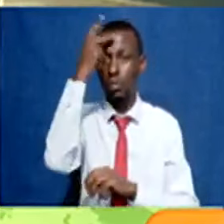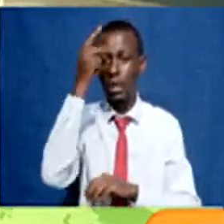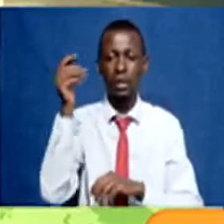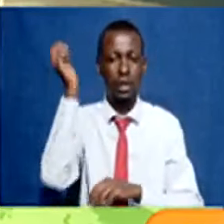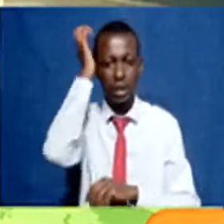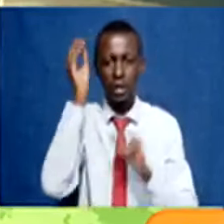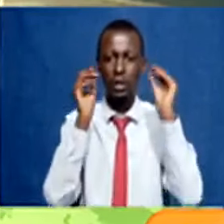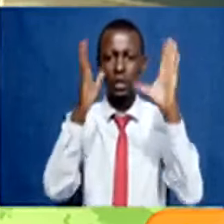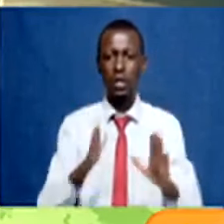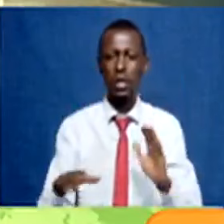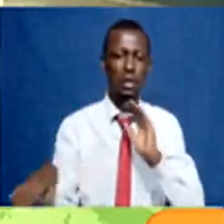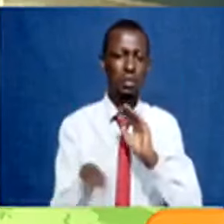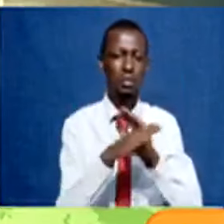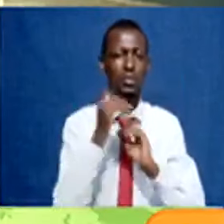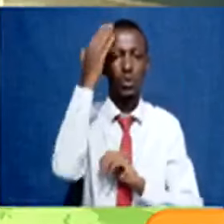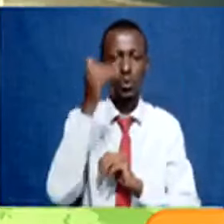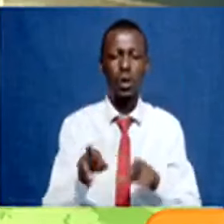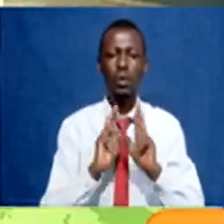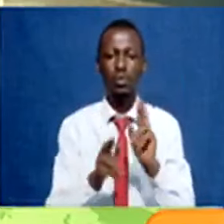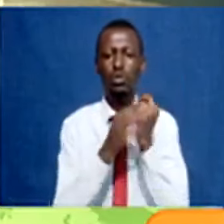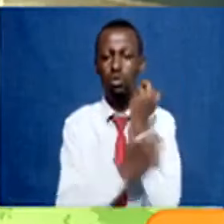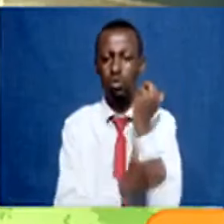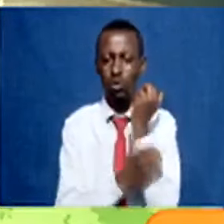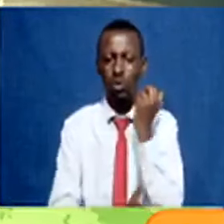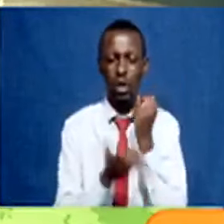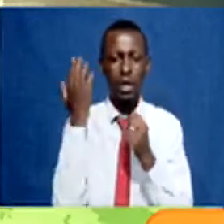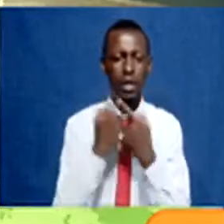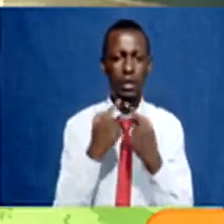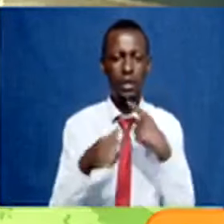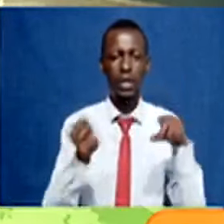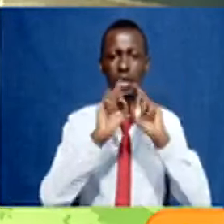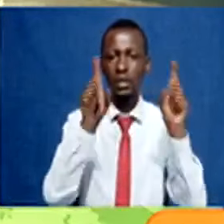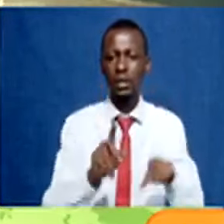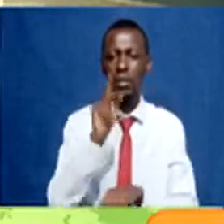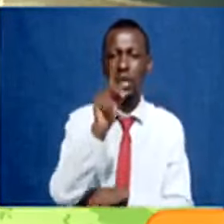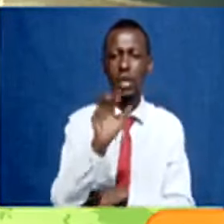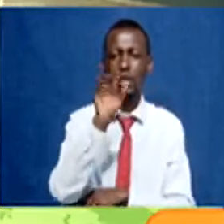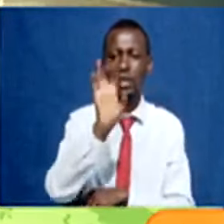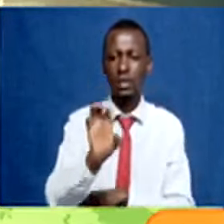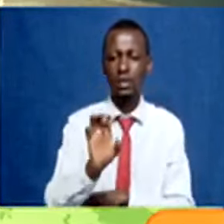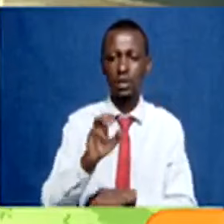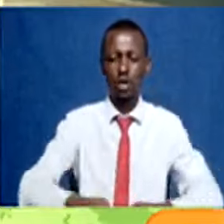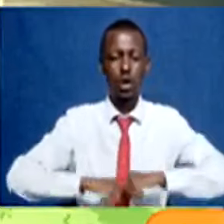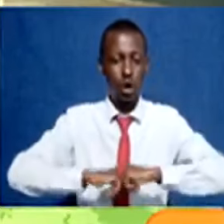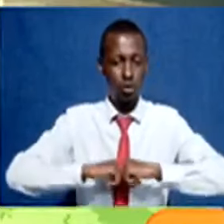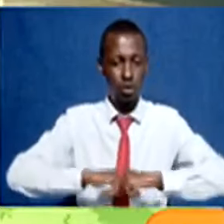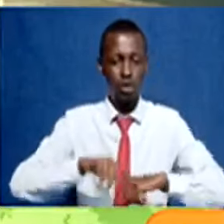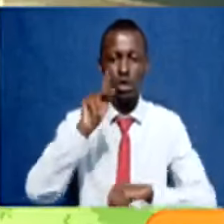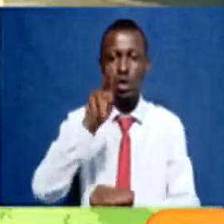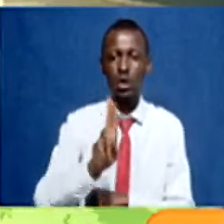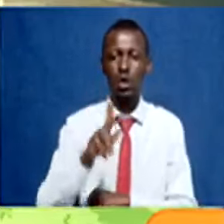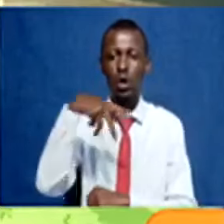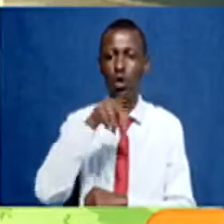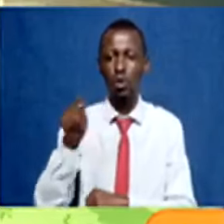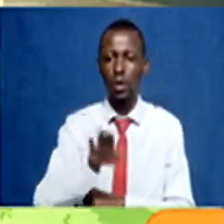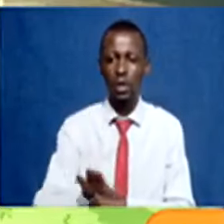teacher over dismal results in last year's KCSE exams. KUPPET officials in Nyamira Branch have stood their ground and